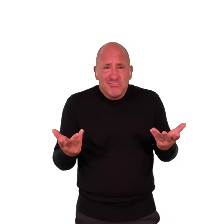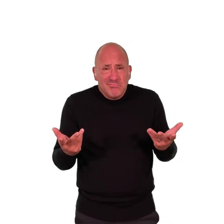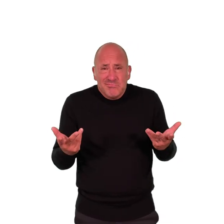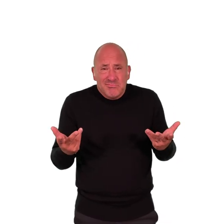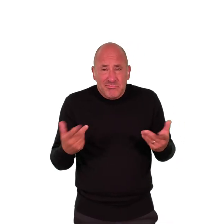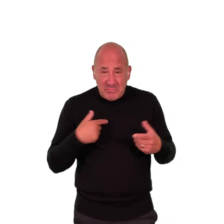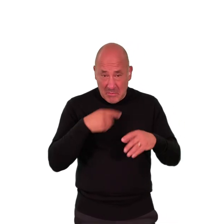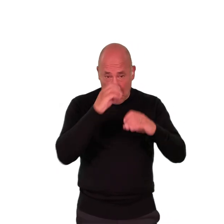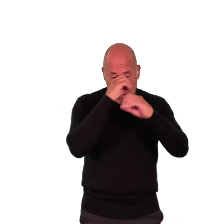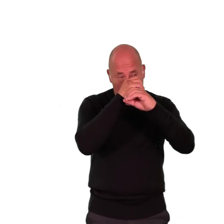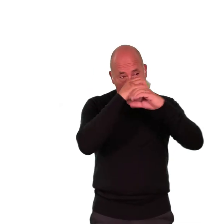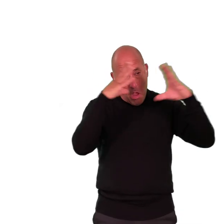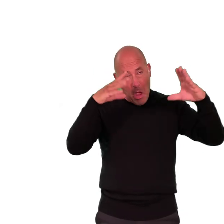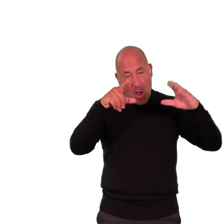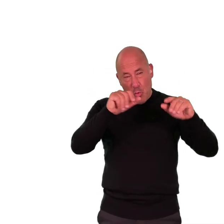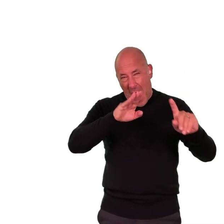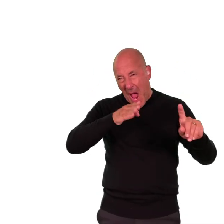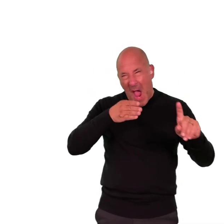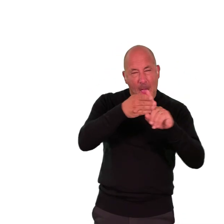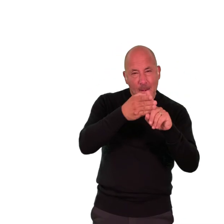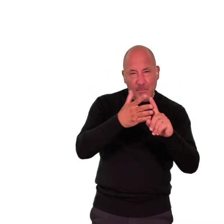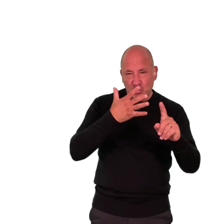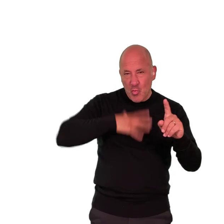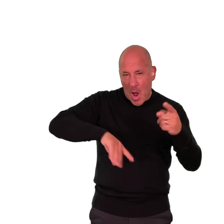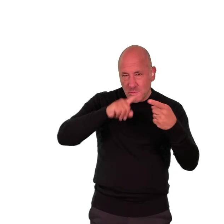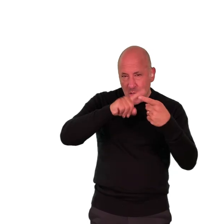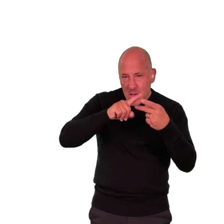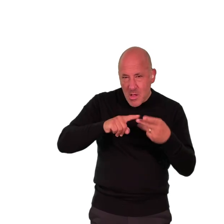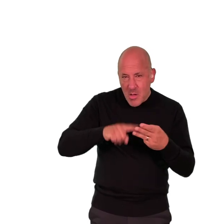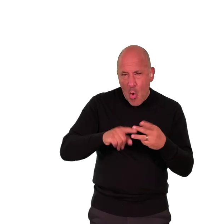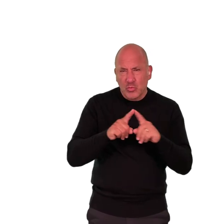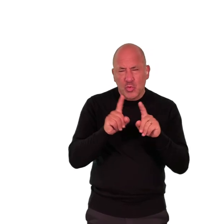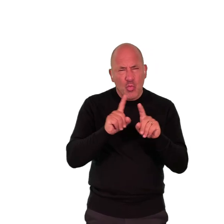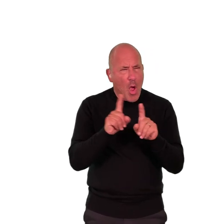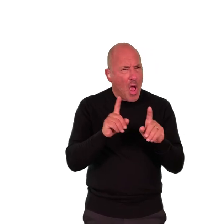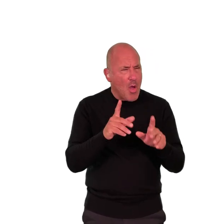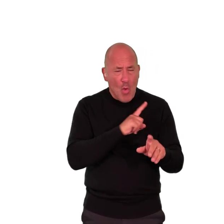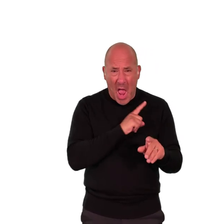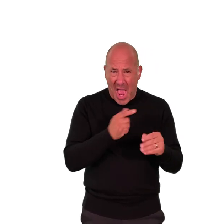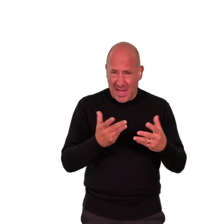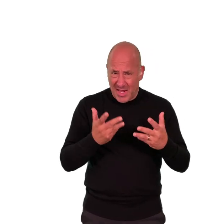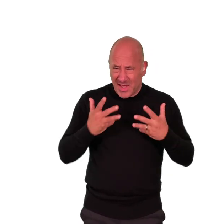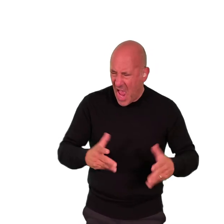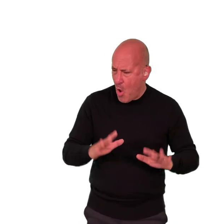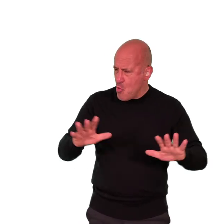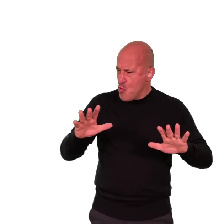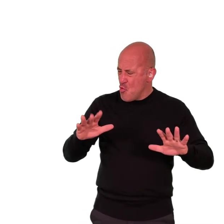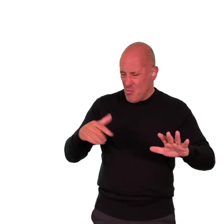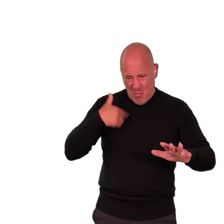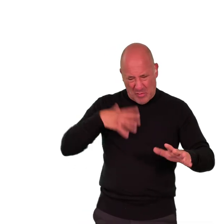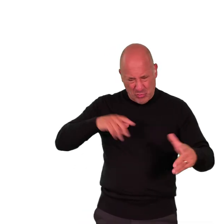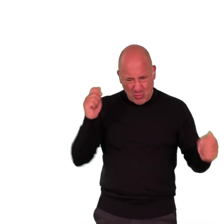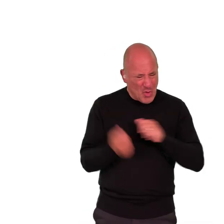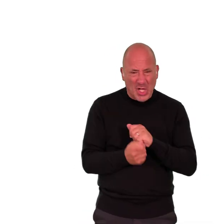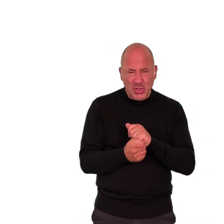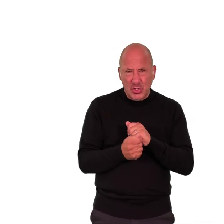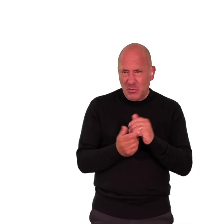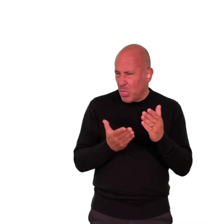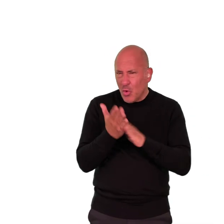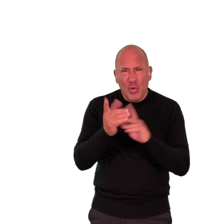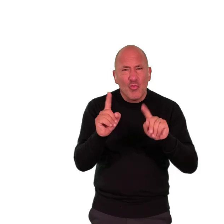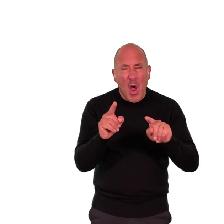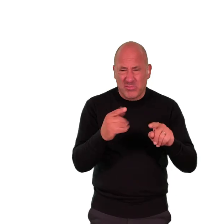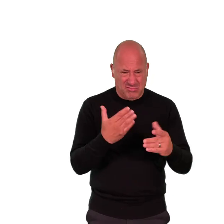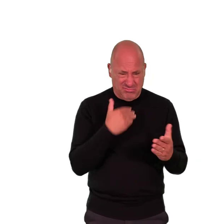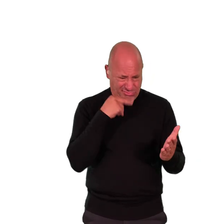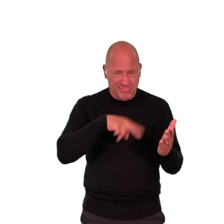or what sparked the perfect conditions for a change right now. So what are the kind of things that help us to understand why now